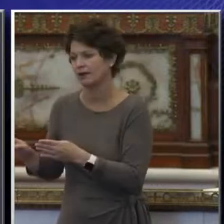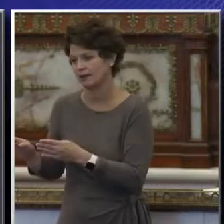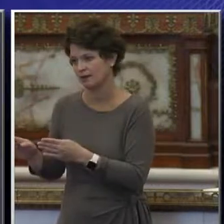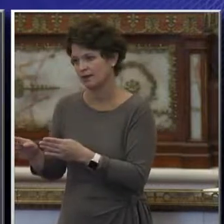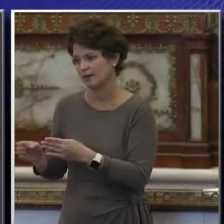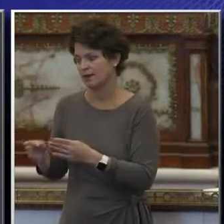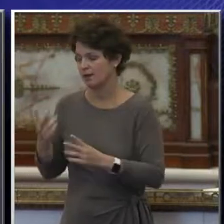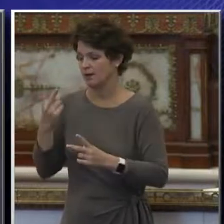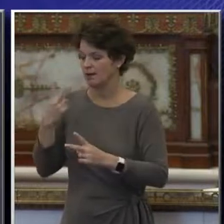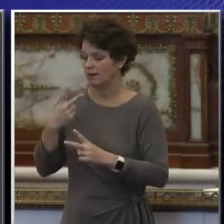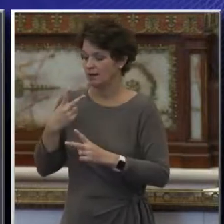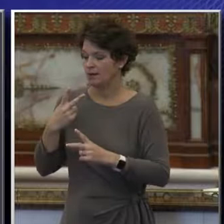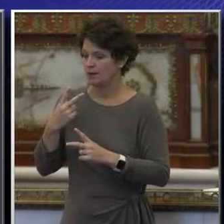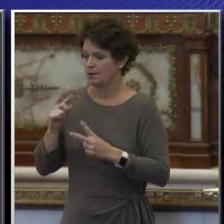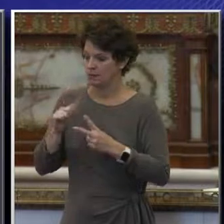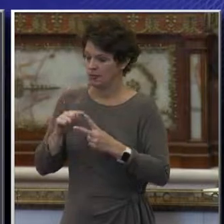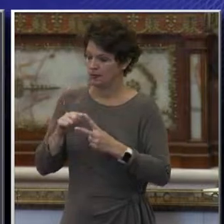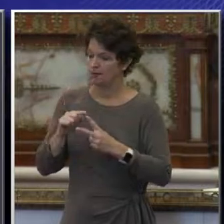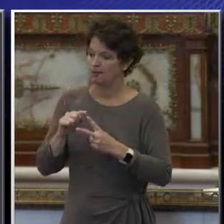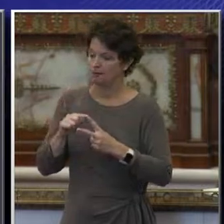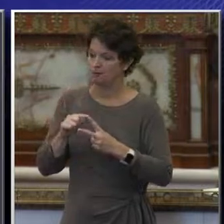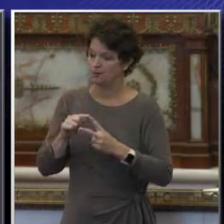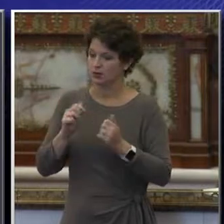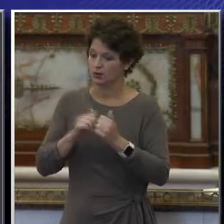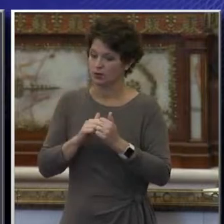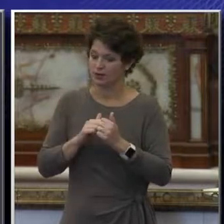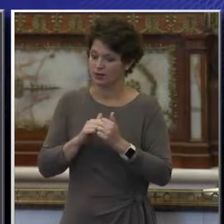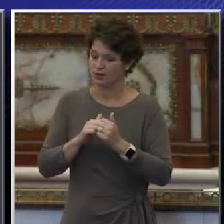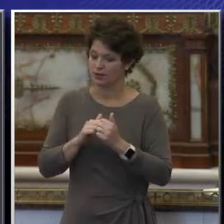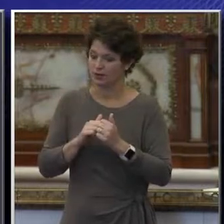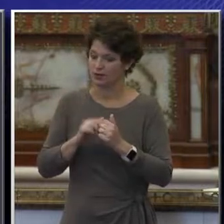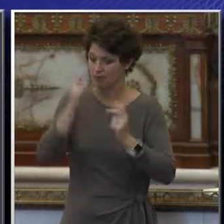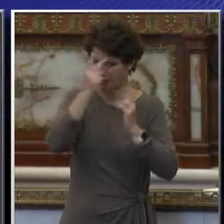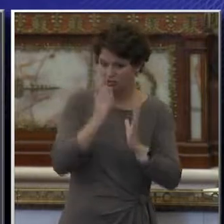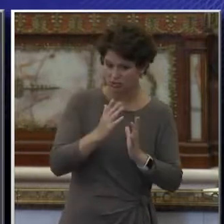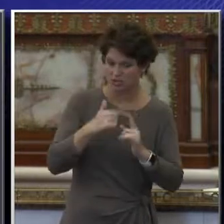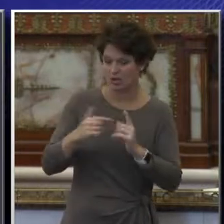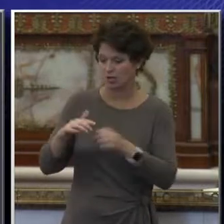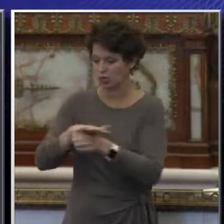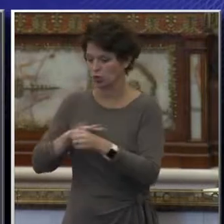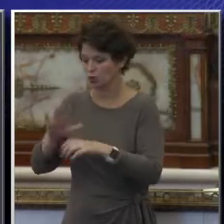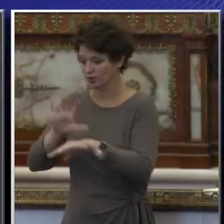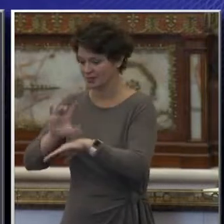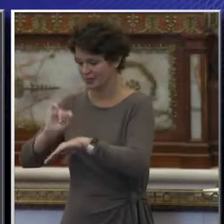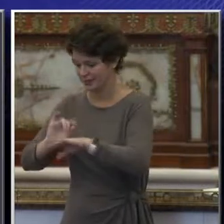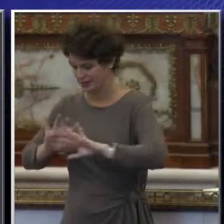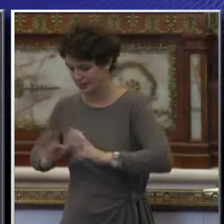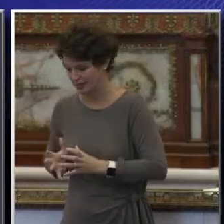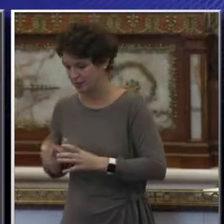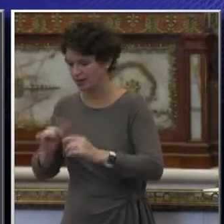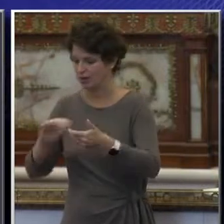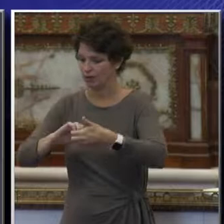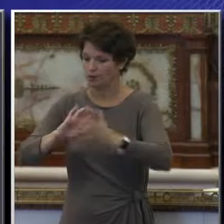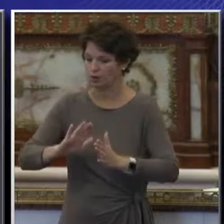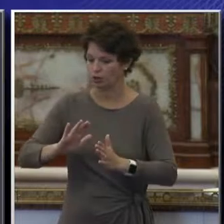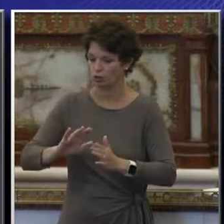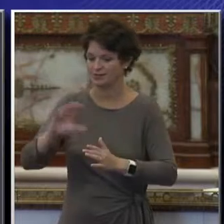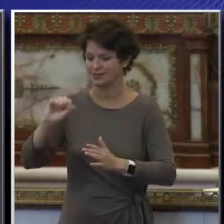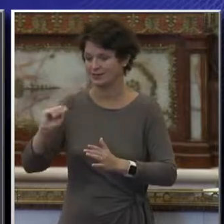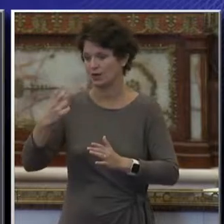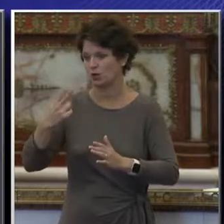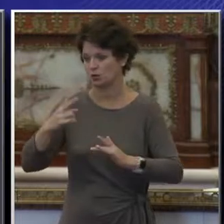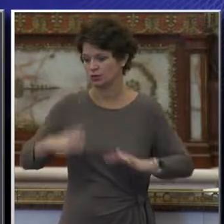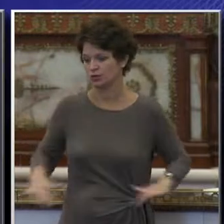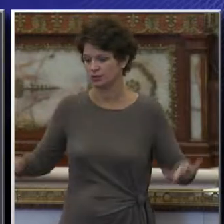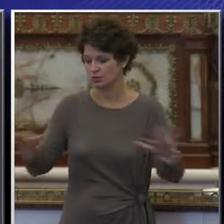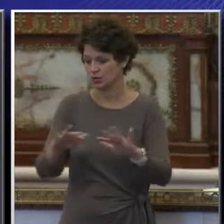both, with the electeds and with our local consulting team and with other partners and stakeholders as